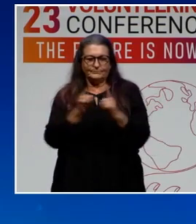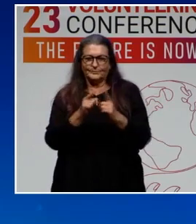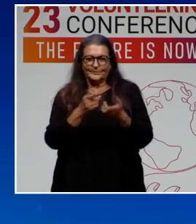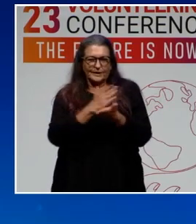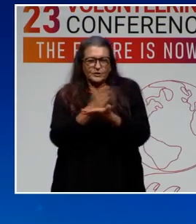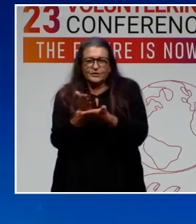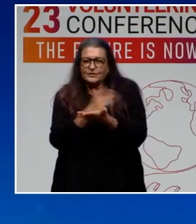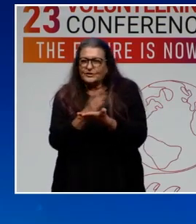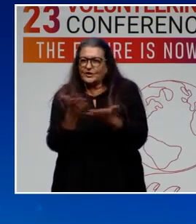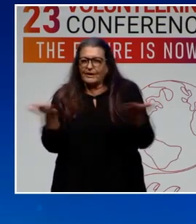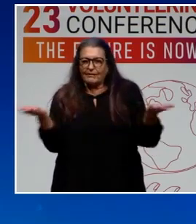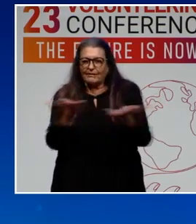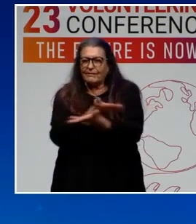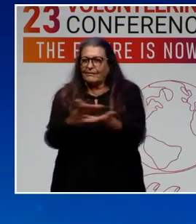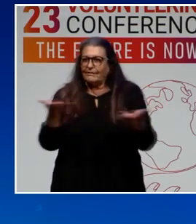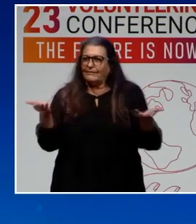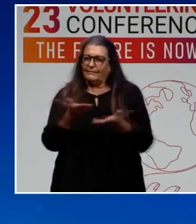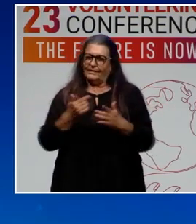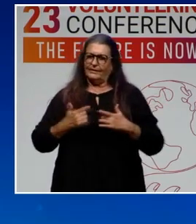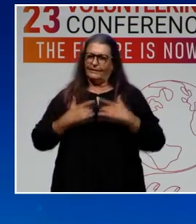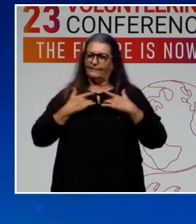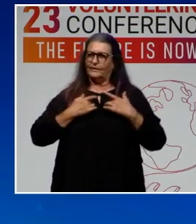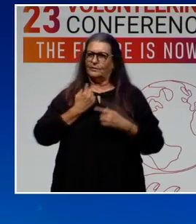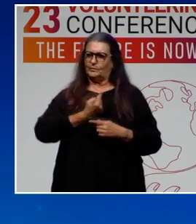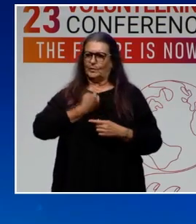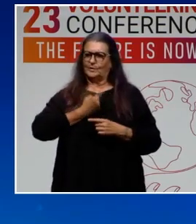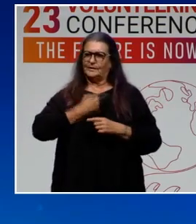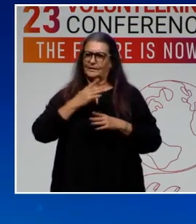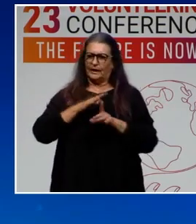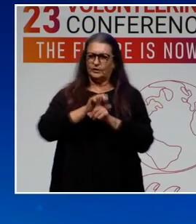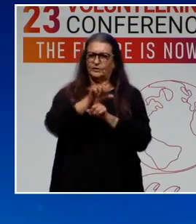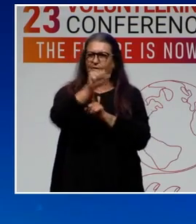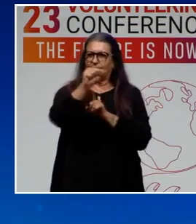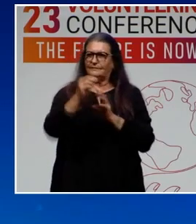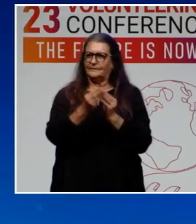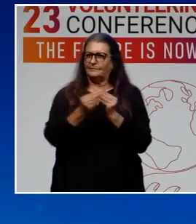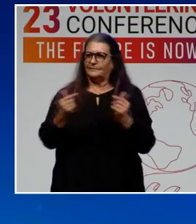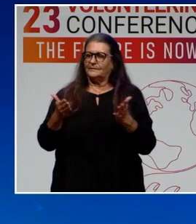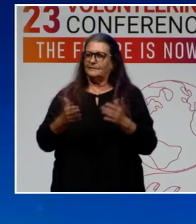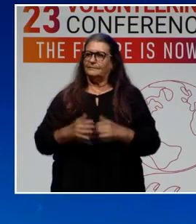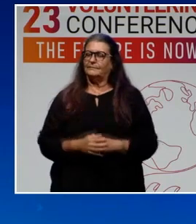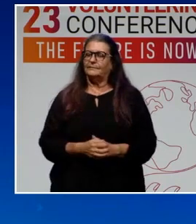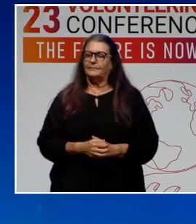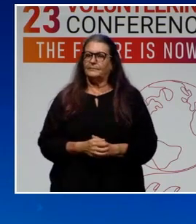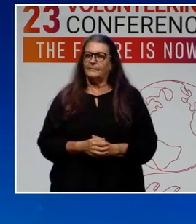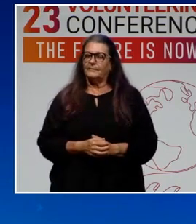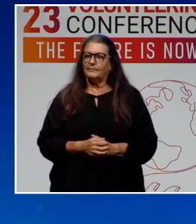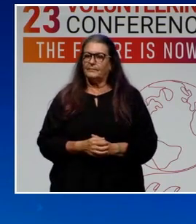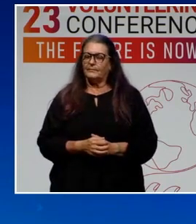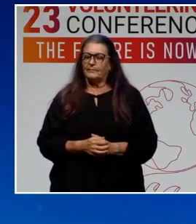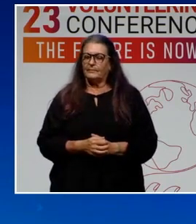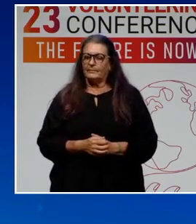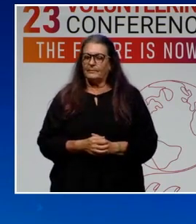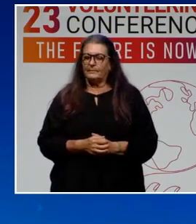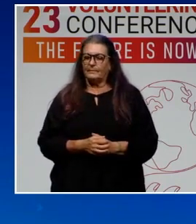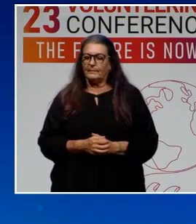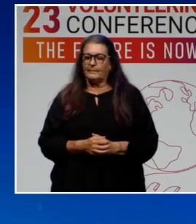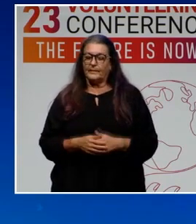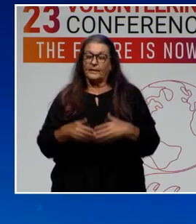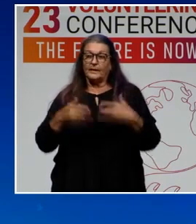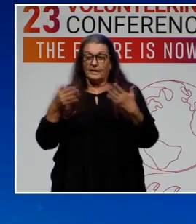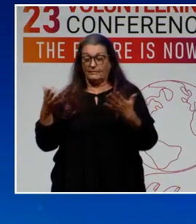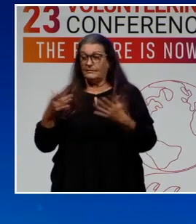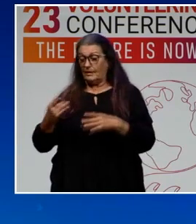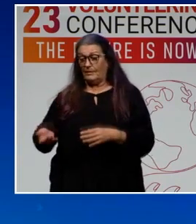a sense of personal achievement and purpose. Despite these enormous benefits to both the community